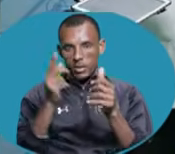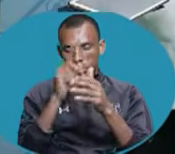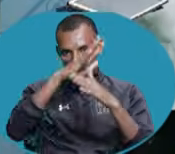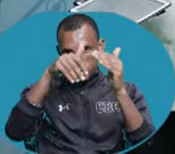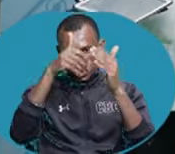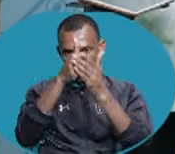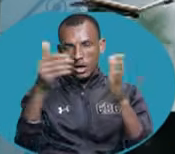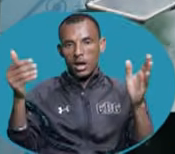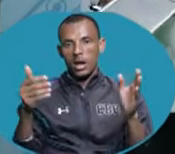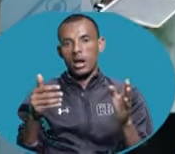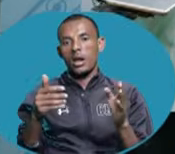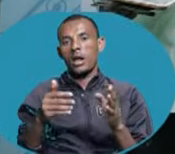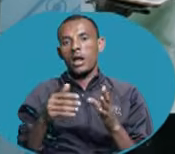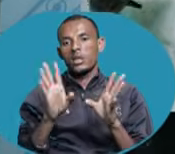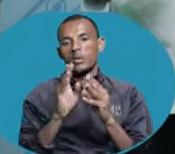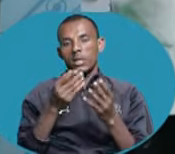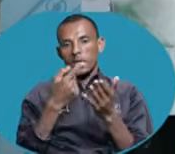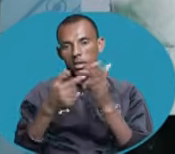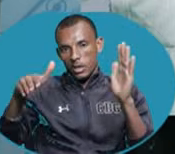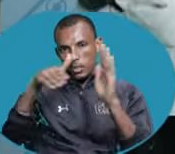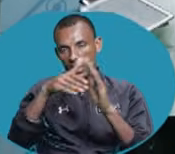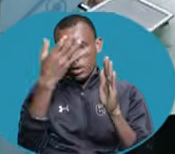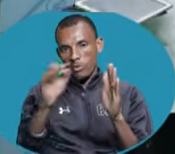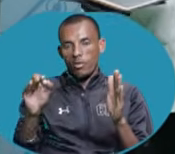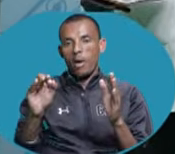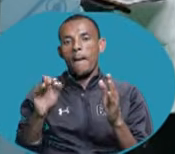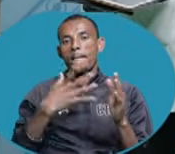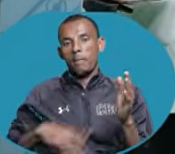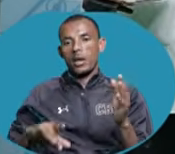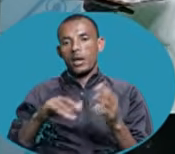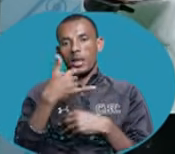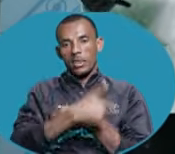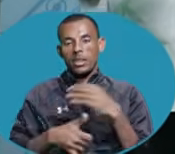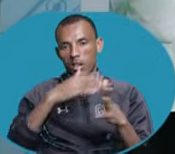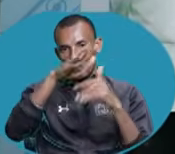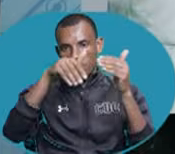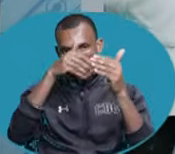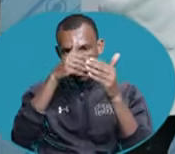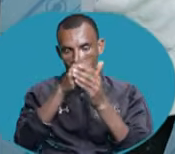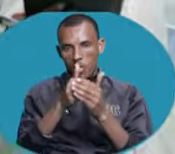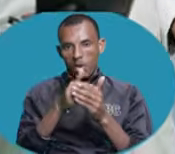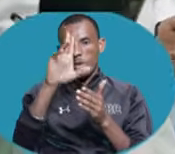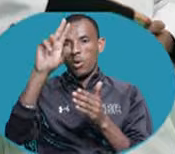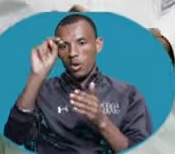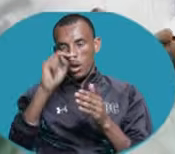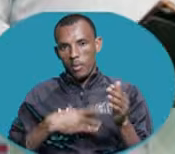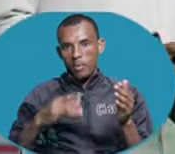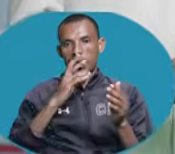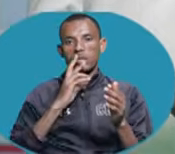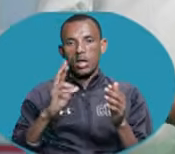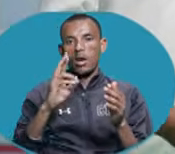All UN members have one representative. They meet annually. And second one,